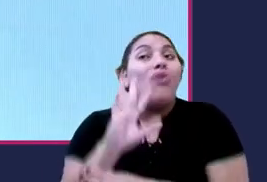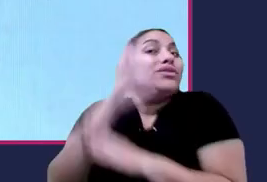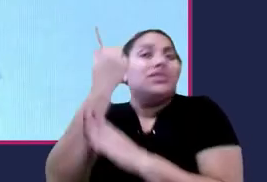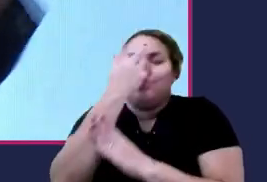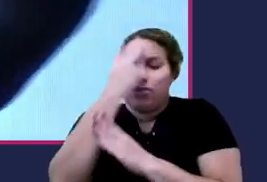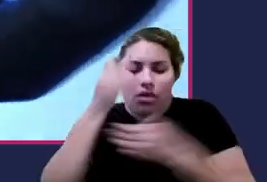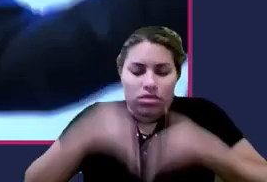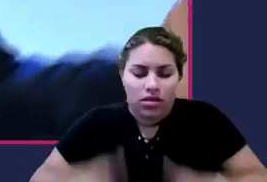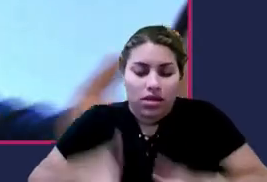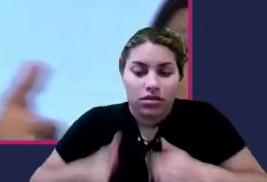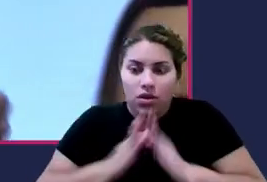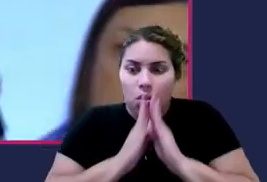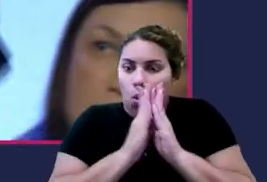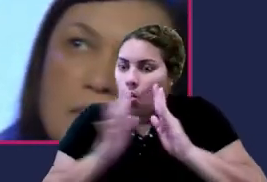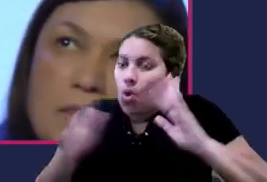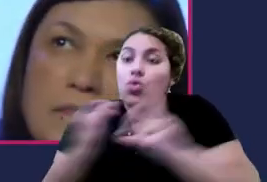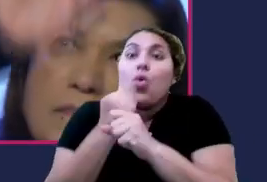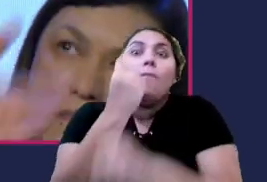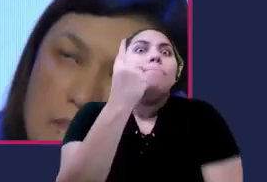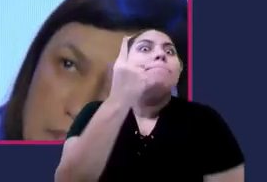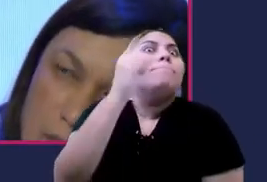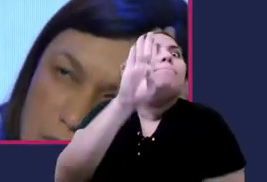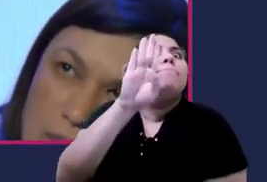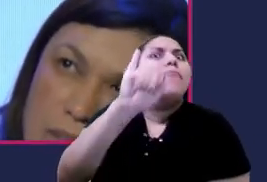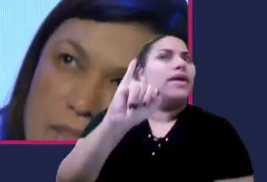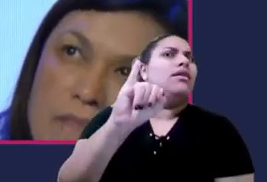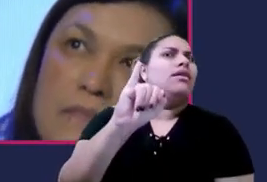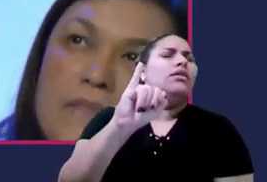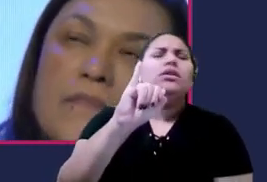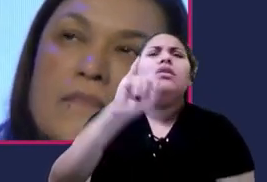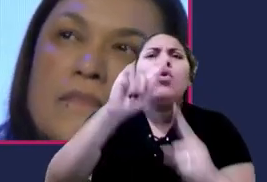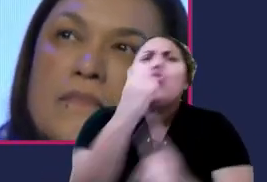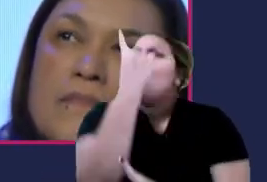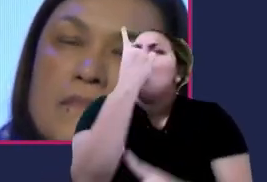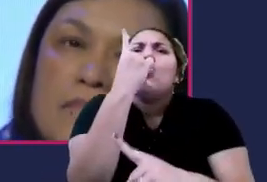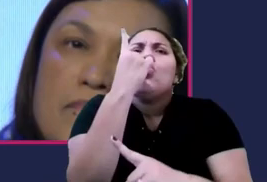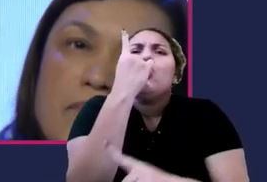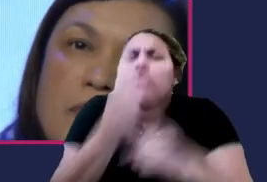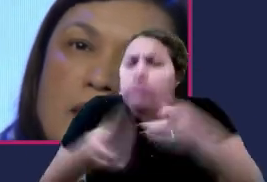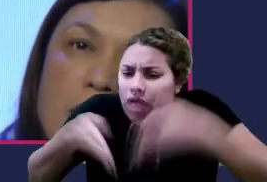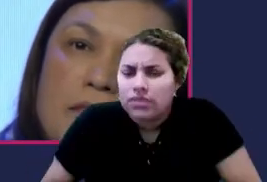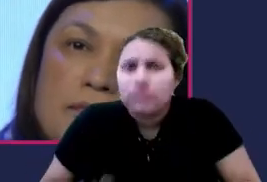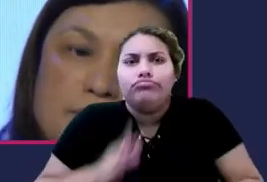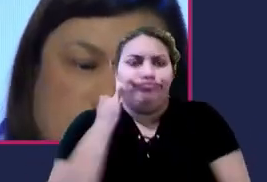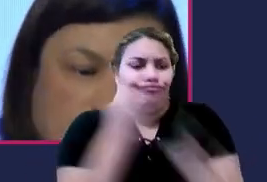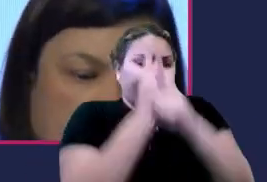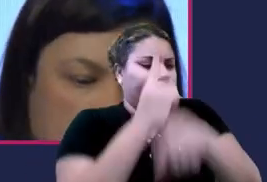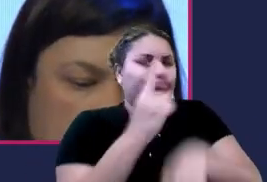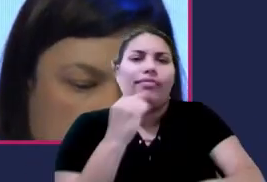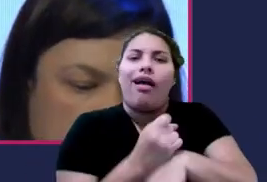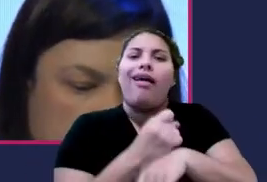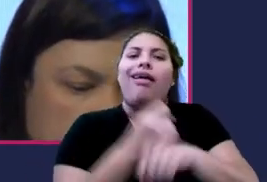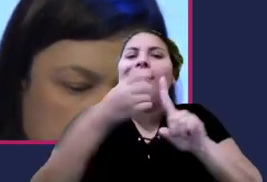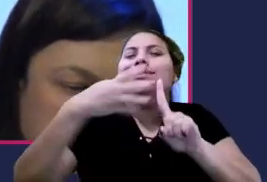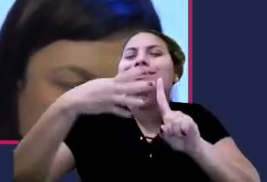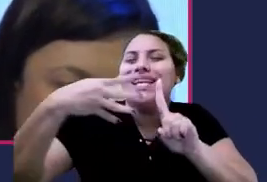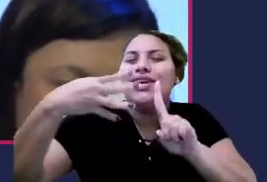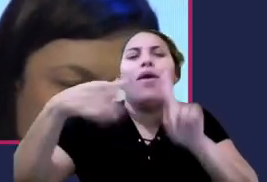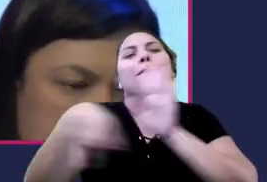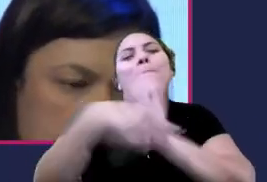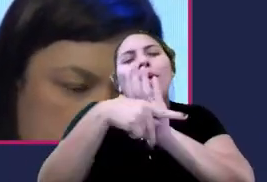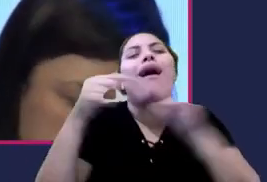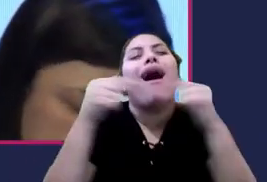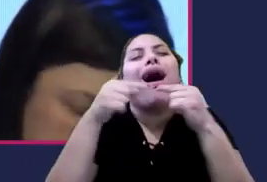crying. And it's one case in every 1 billion people born. So you can look